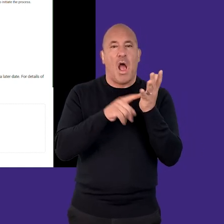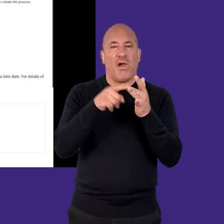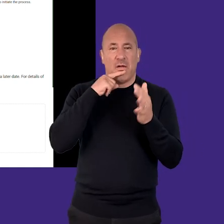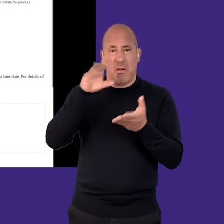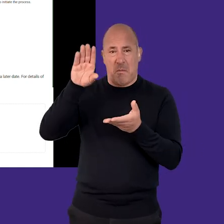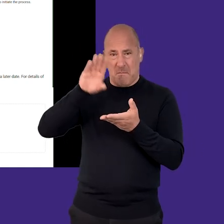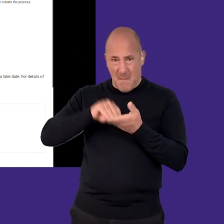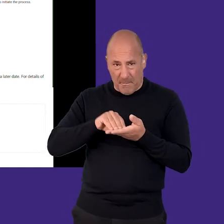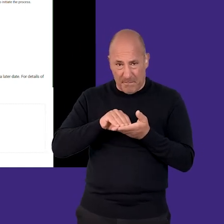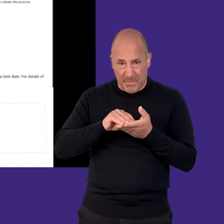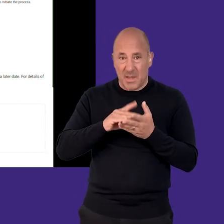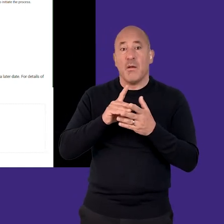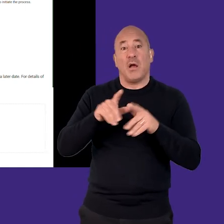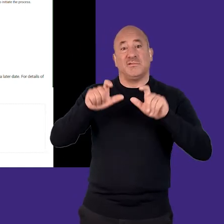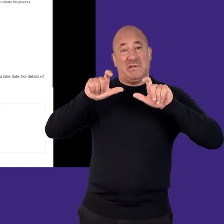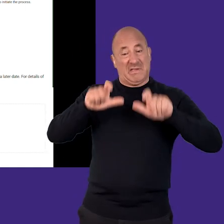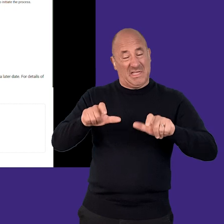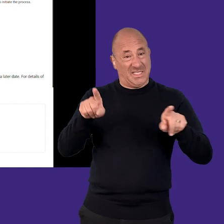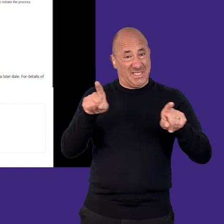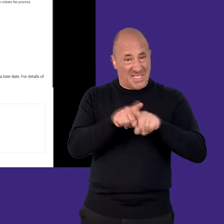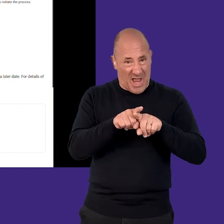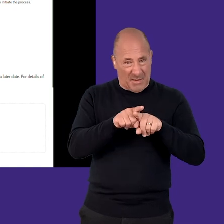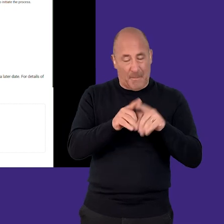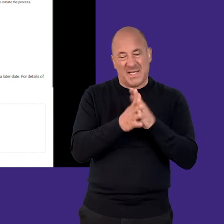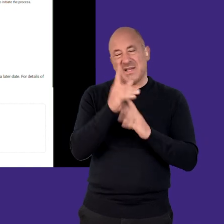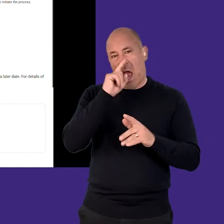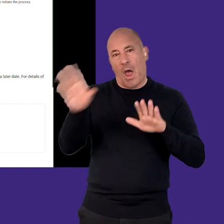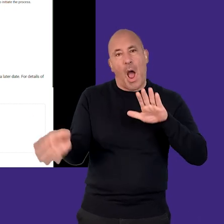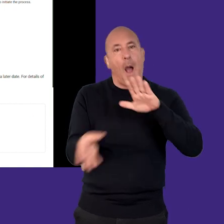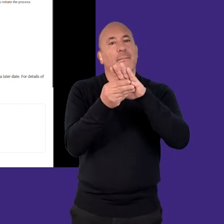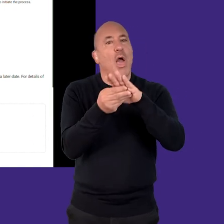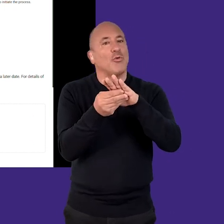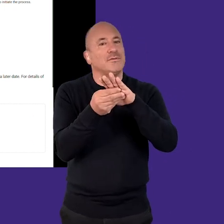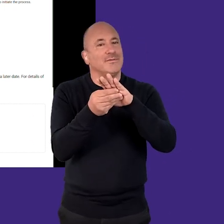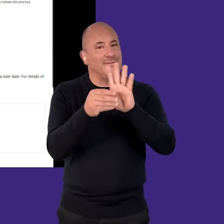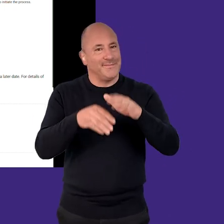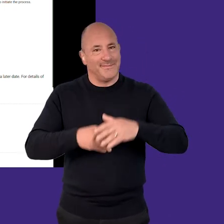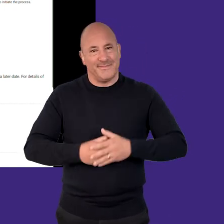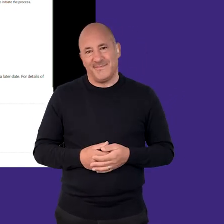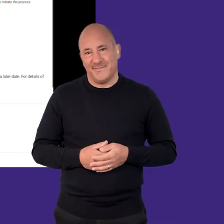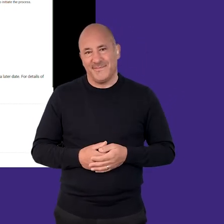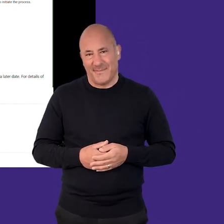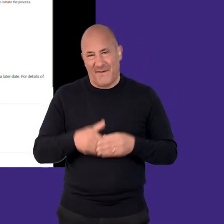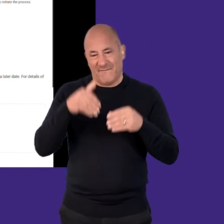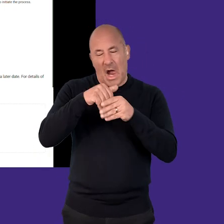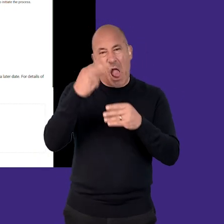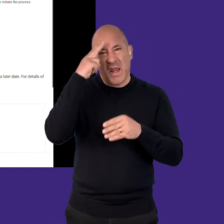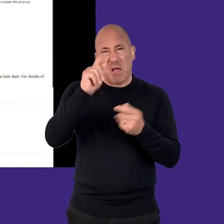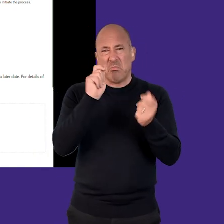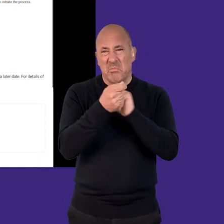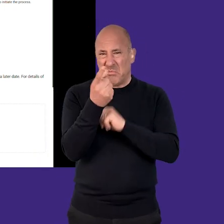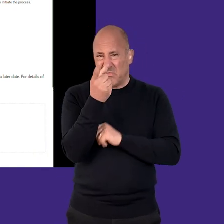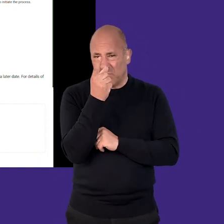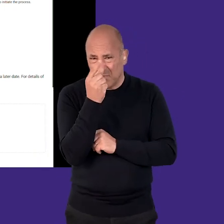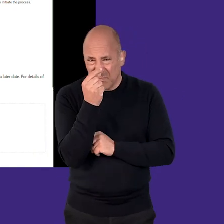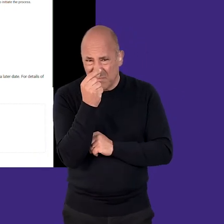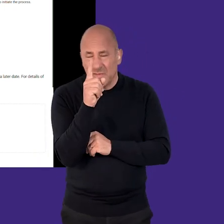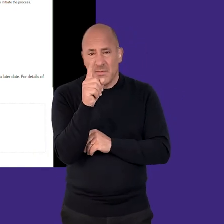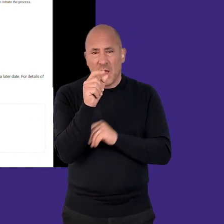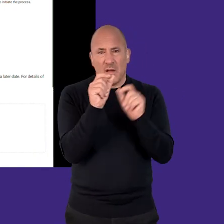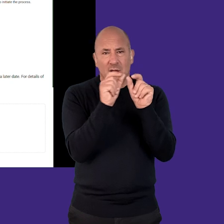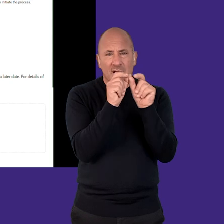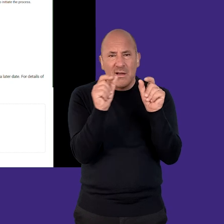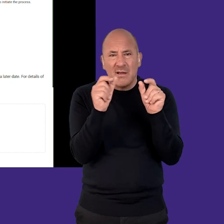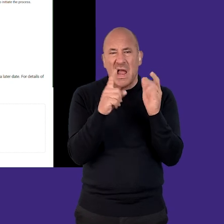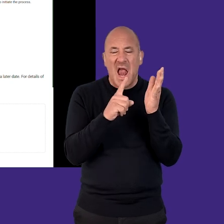CSV file, which must remain a CSV in order for your upload to be accepted. You can change the file name, but keep